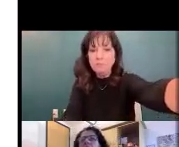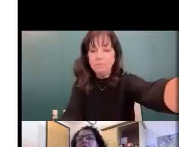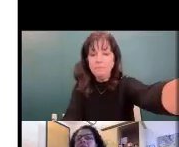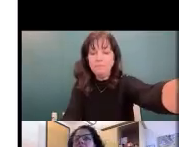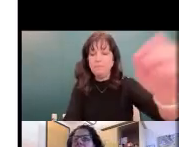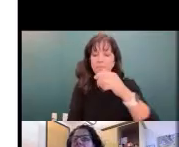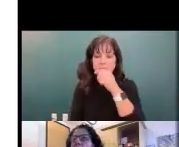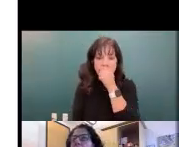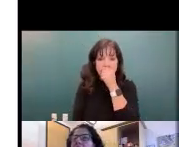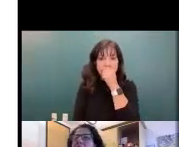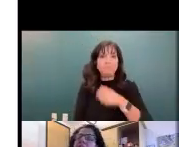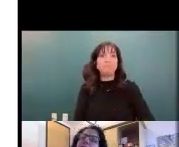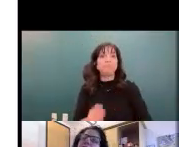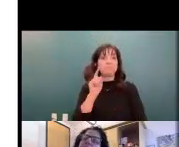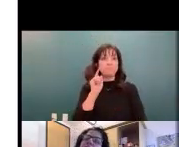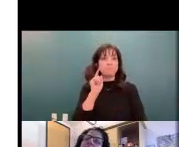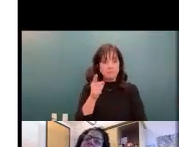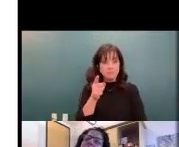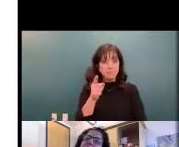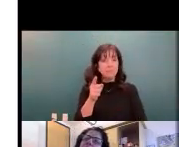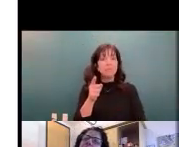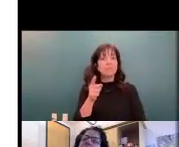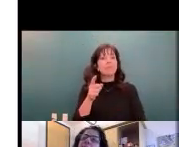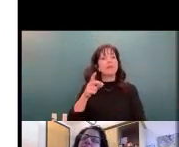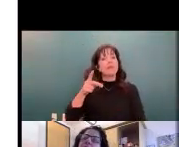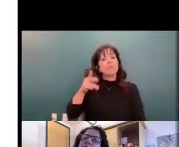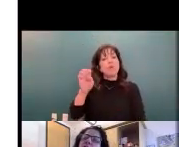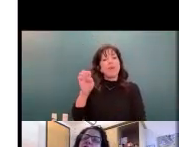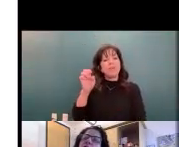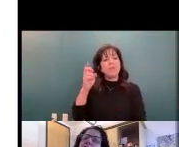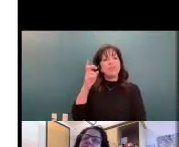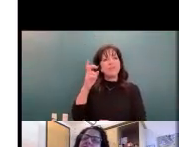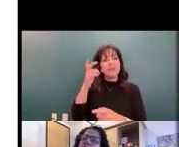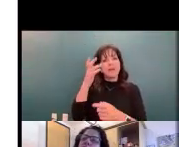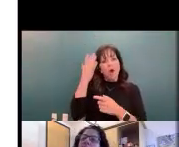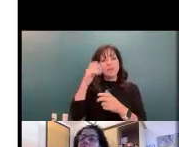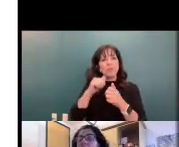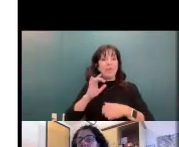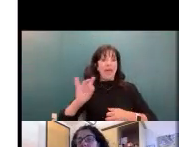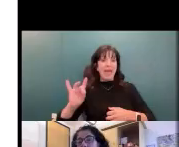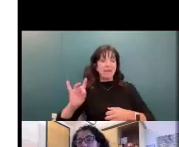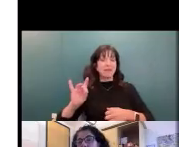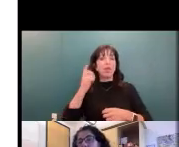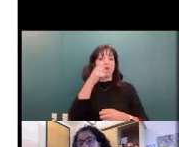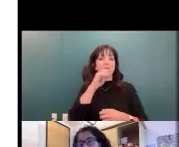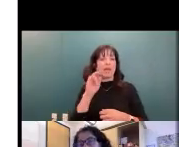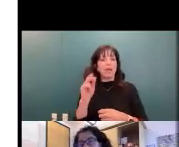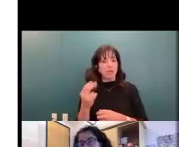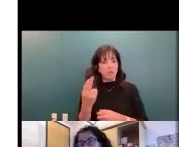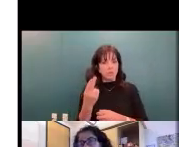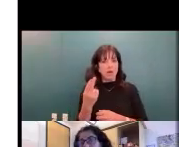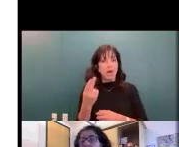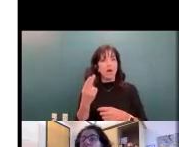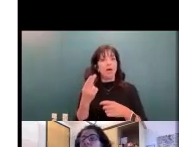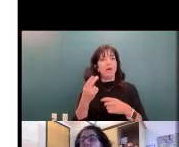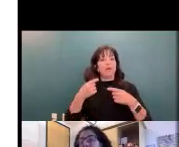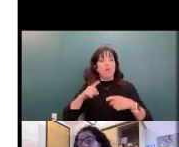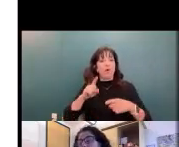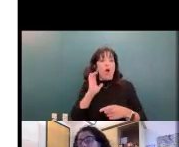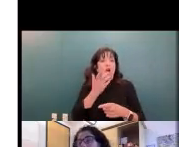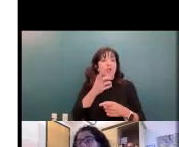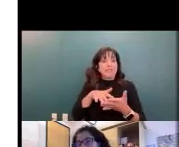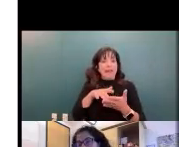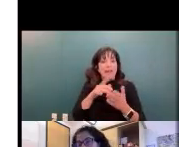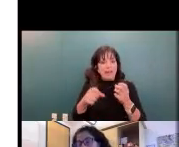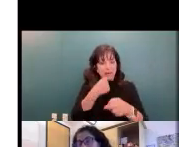Okay. This is what the prevalence of autism among 8-year-old children looks like in Utah across our study years. So